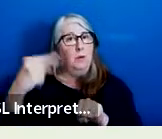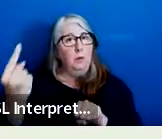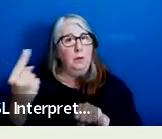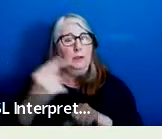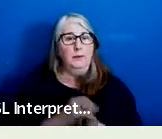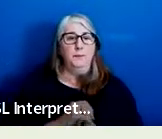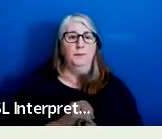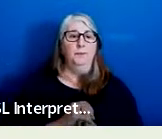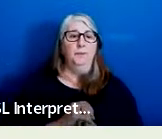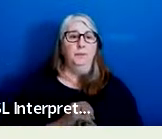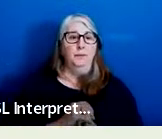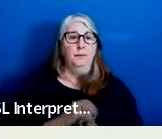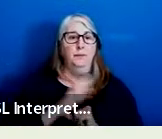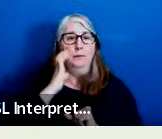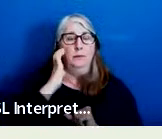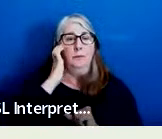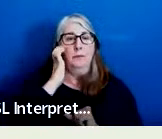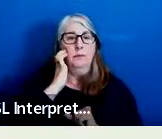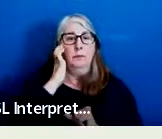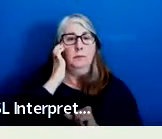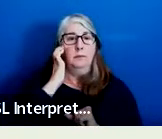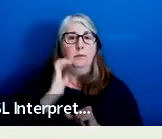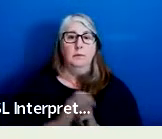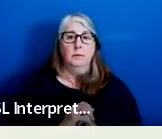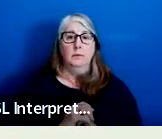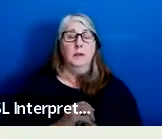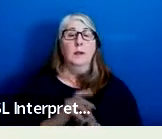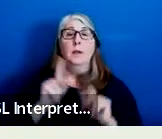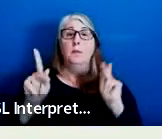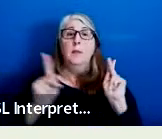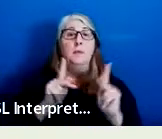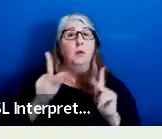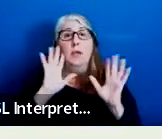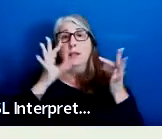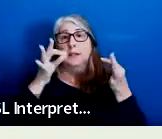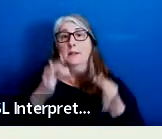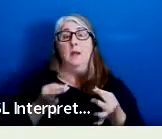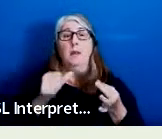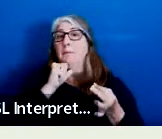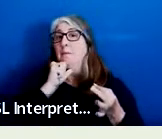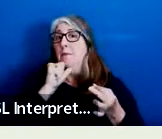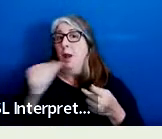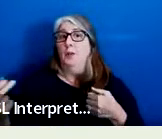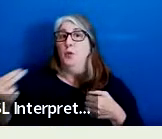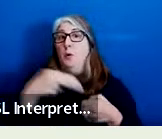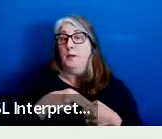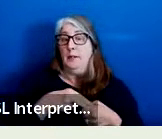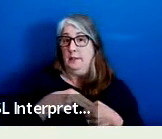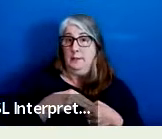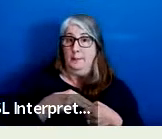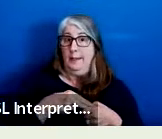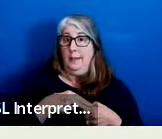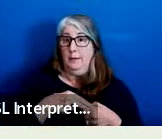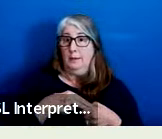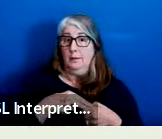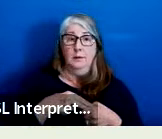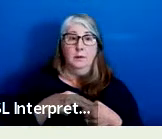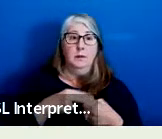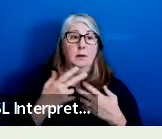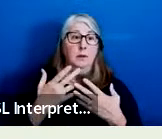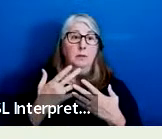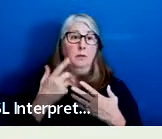Residents may either opt to not participate in diverting their food scraps the week preceding a holiday to